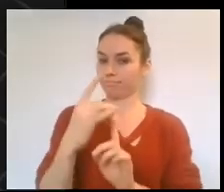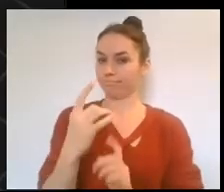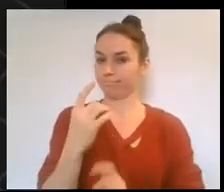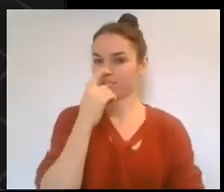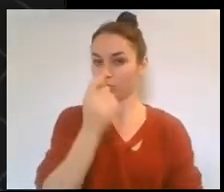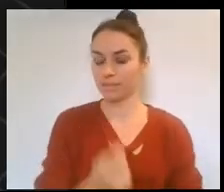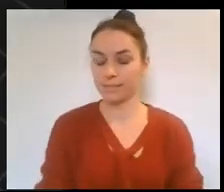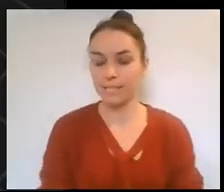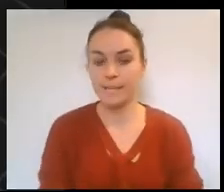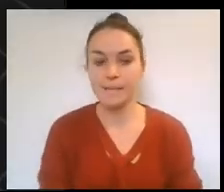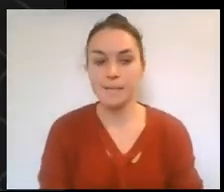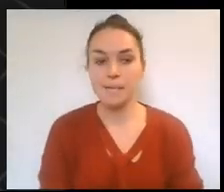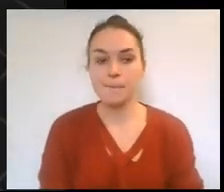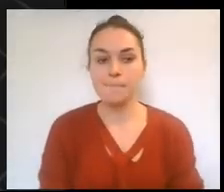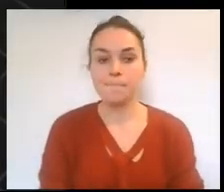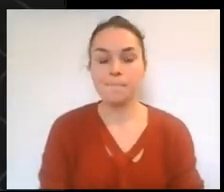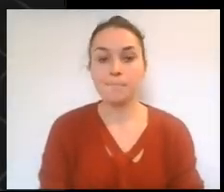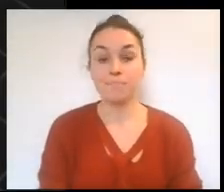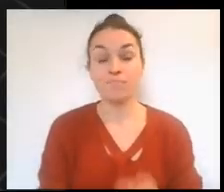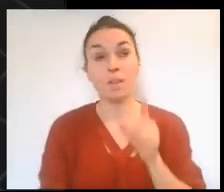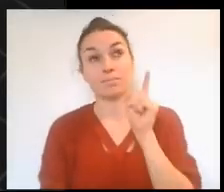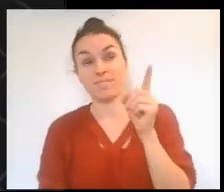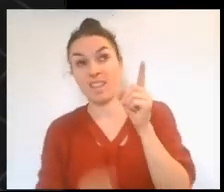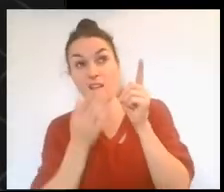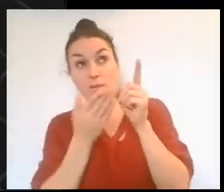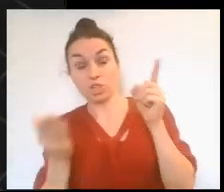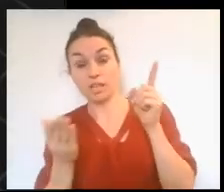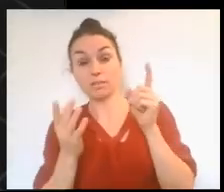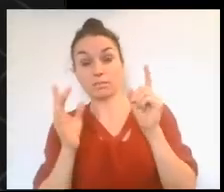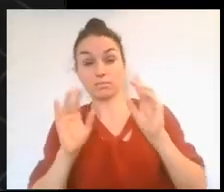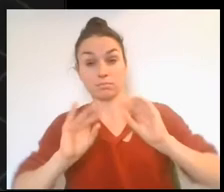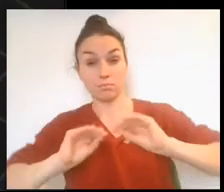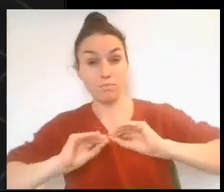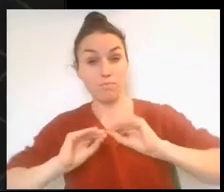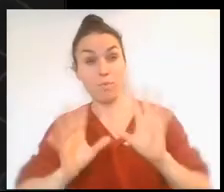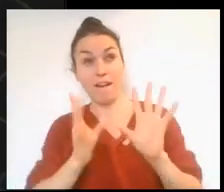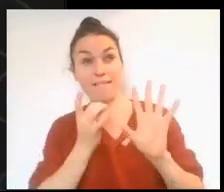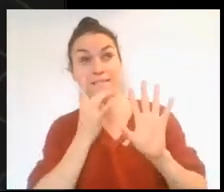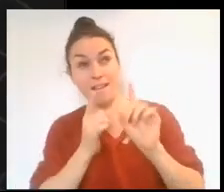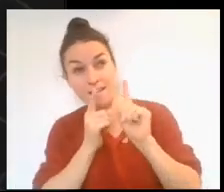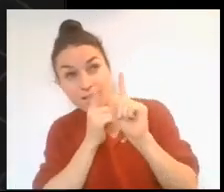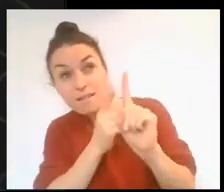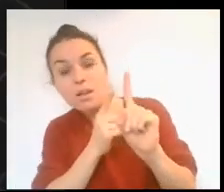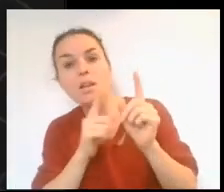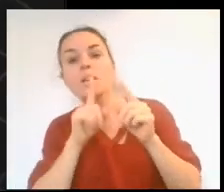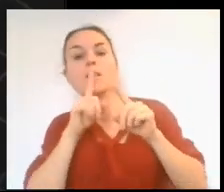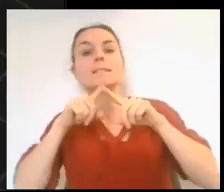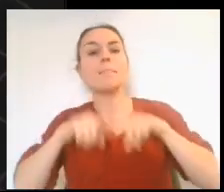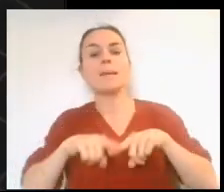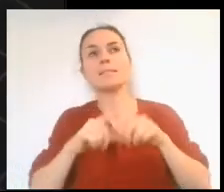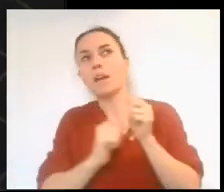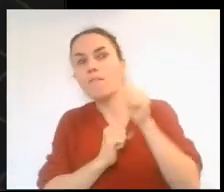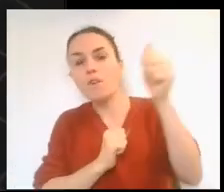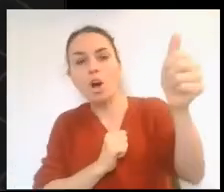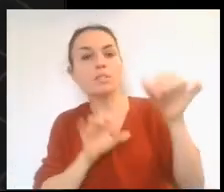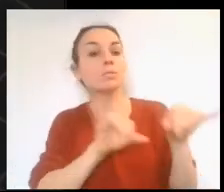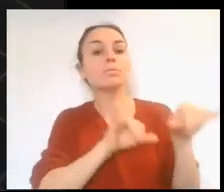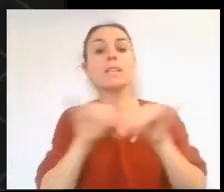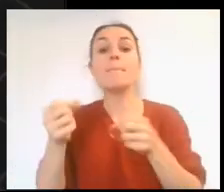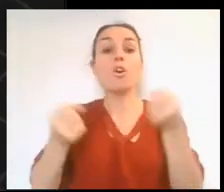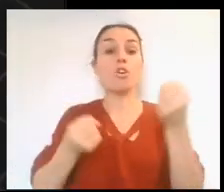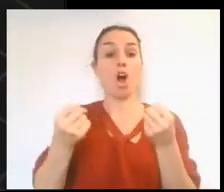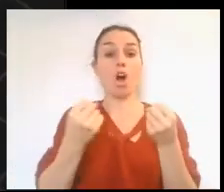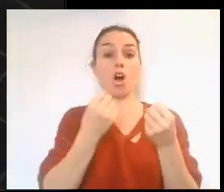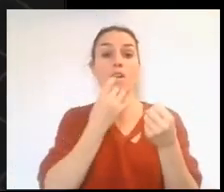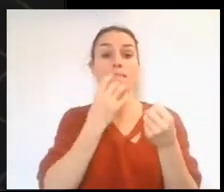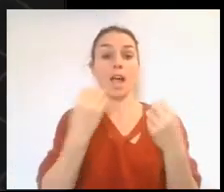the brightness of an object depends upon its distance. And so whether we're talking a car headlight, a flashlight, a